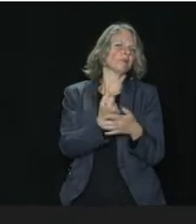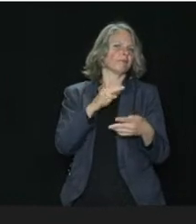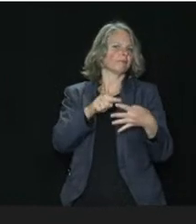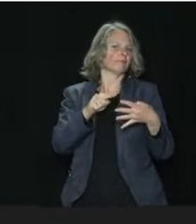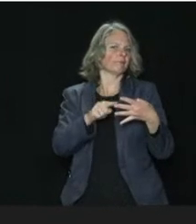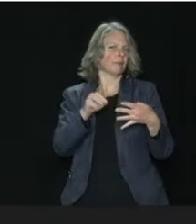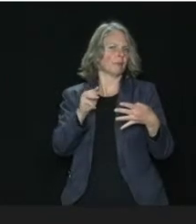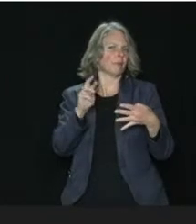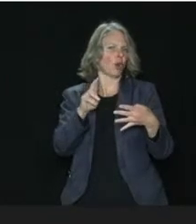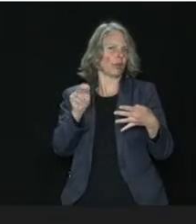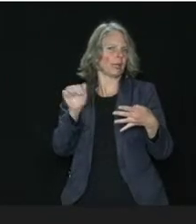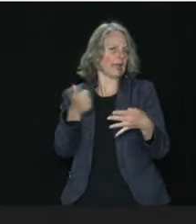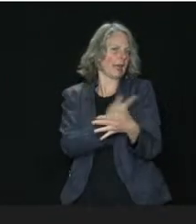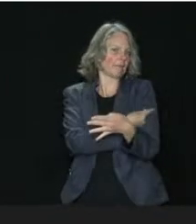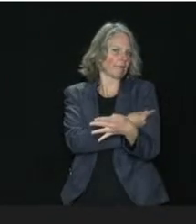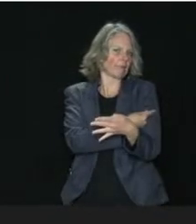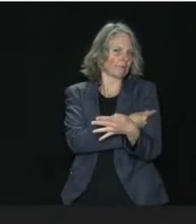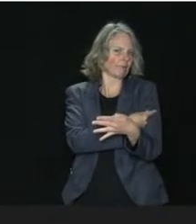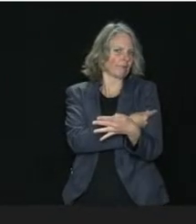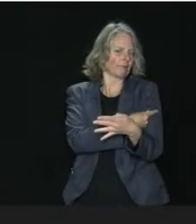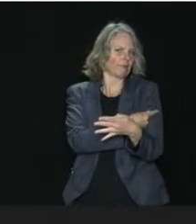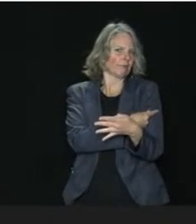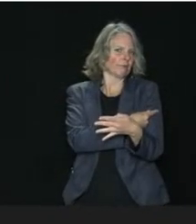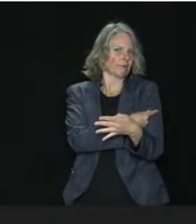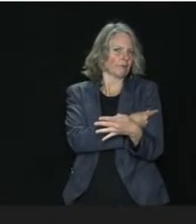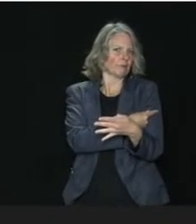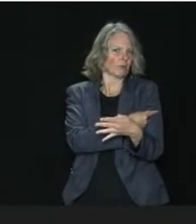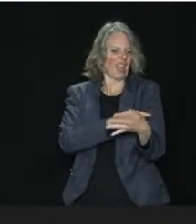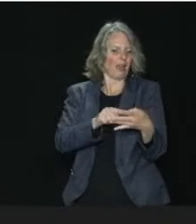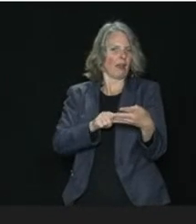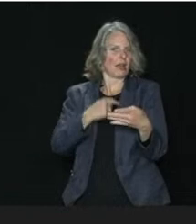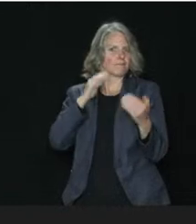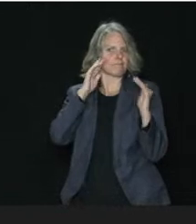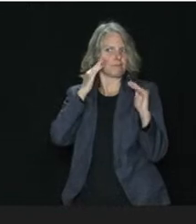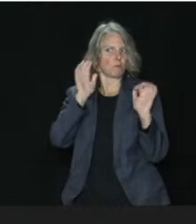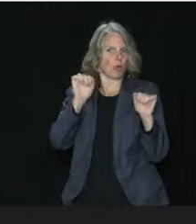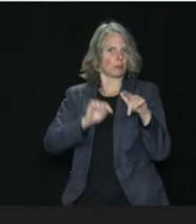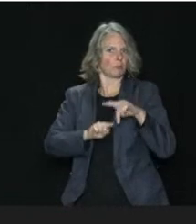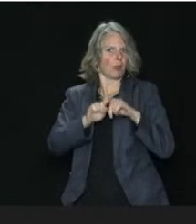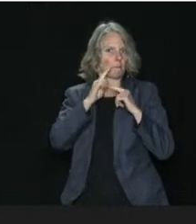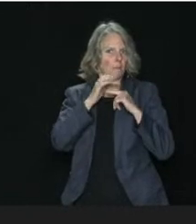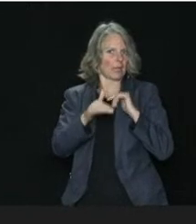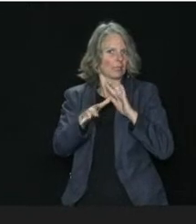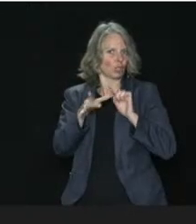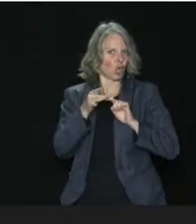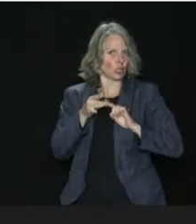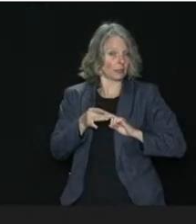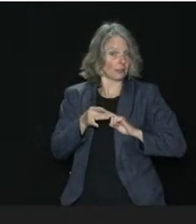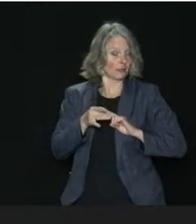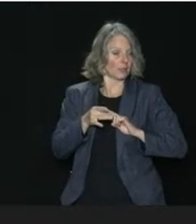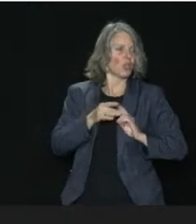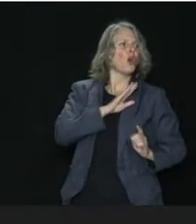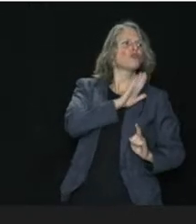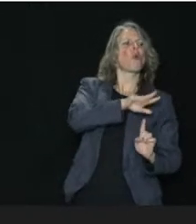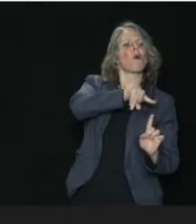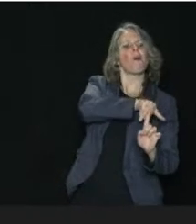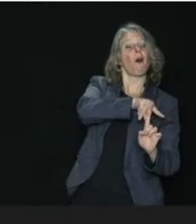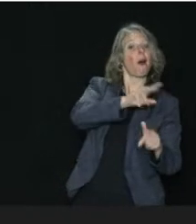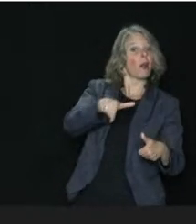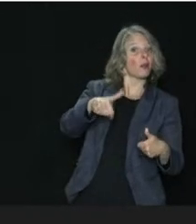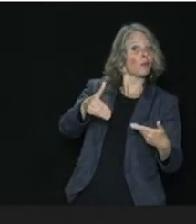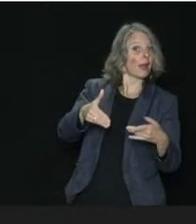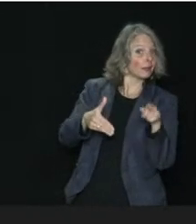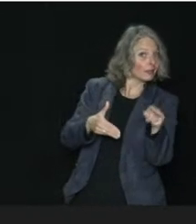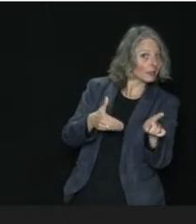mRNA vaccine and not worry about blood clots. So would you recommend to this person that A, they wait for the